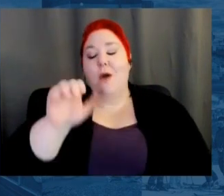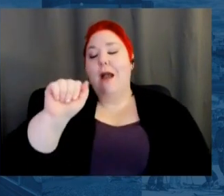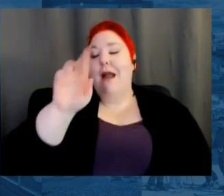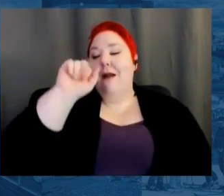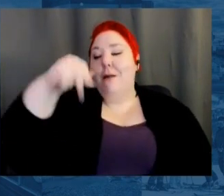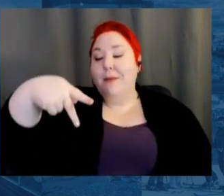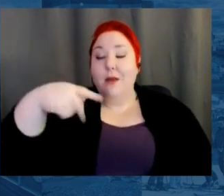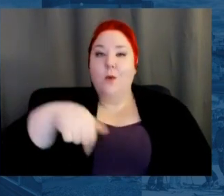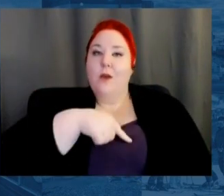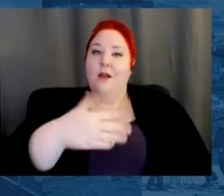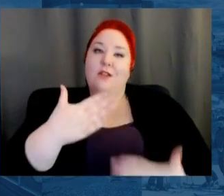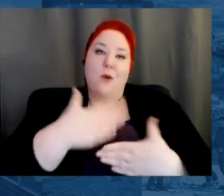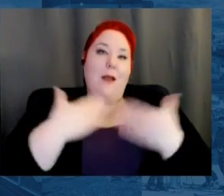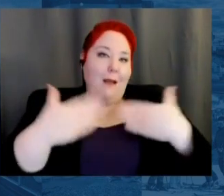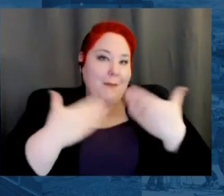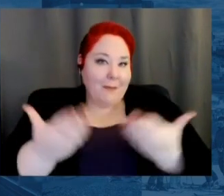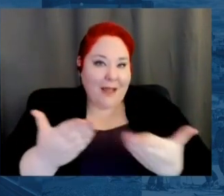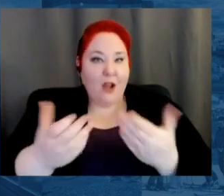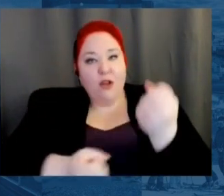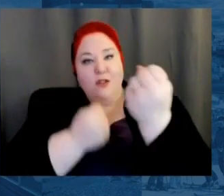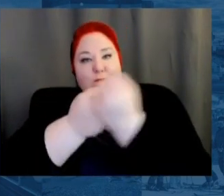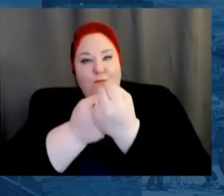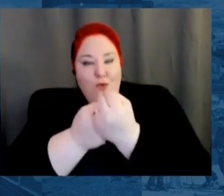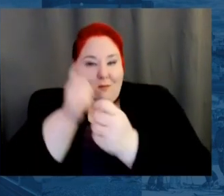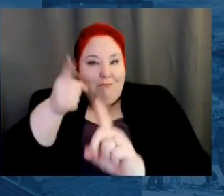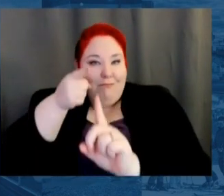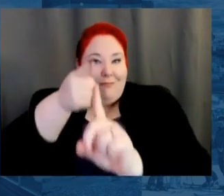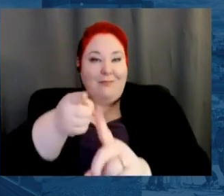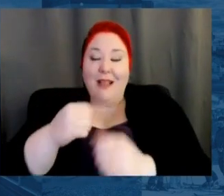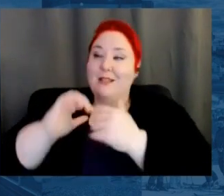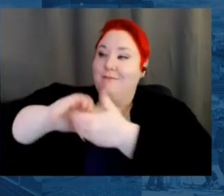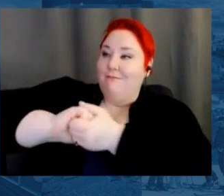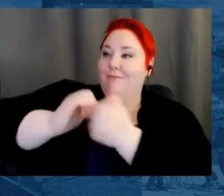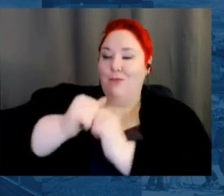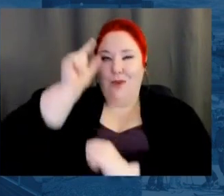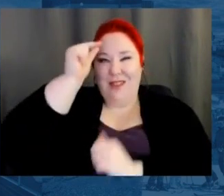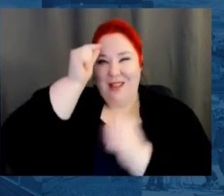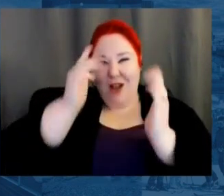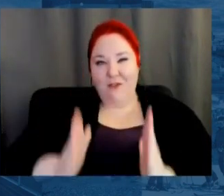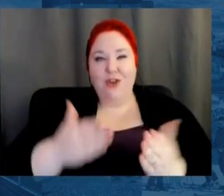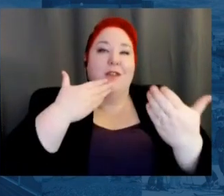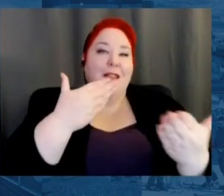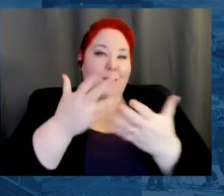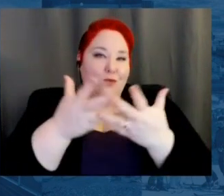these initiatives and stand up again with the governor. Thank you so much.